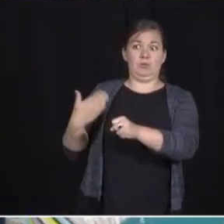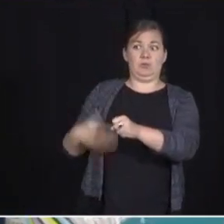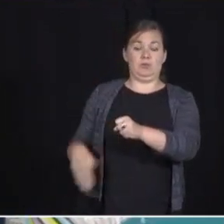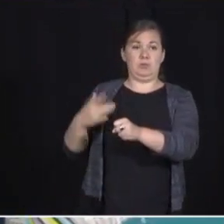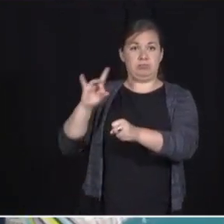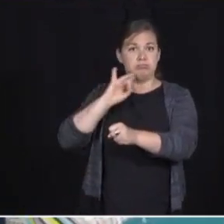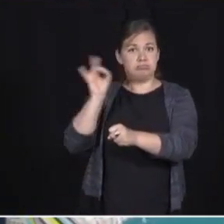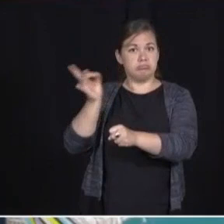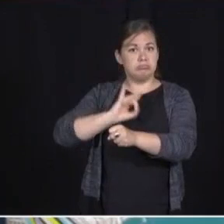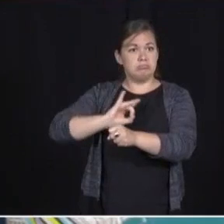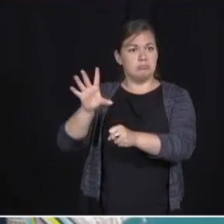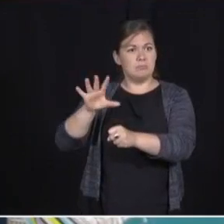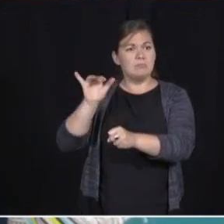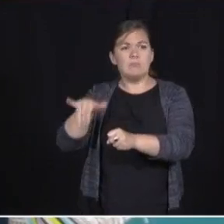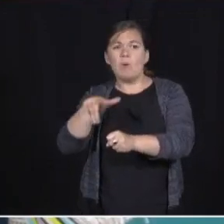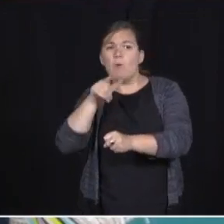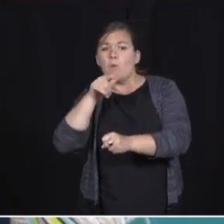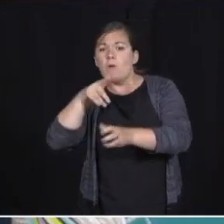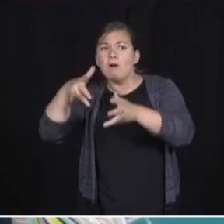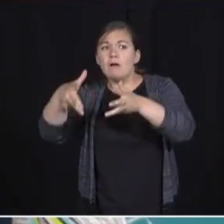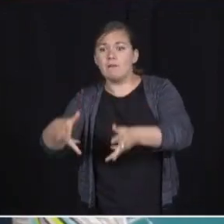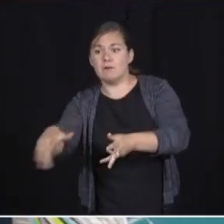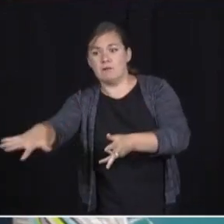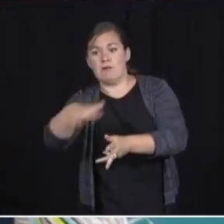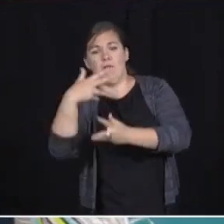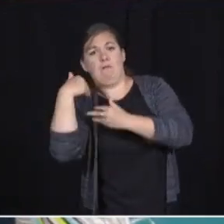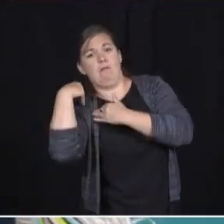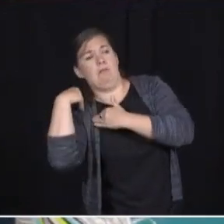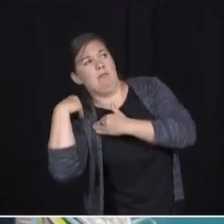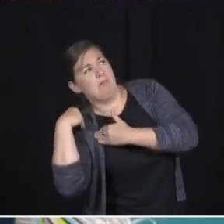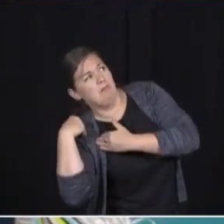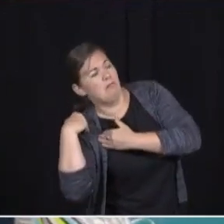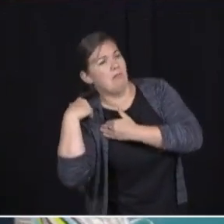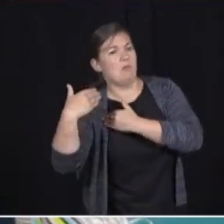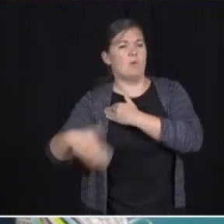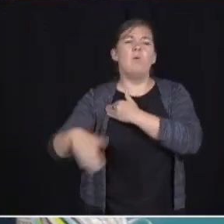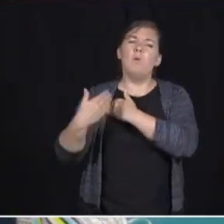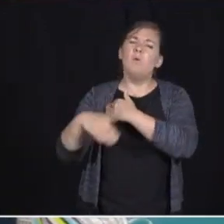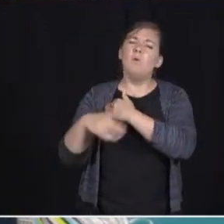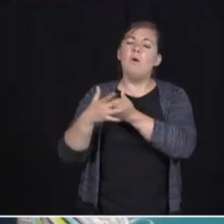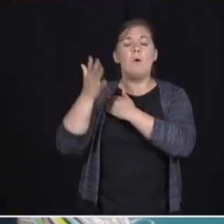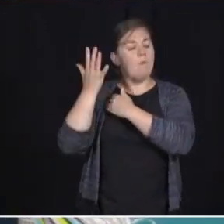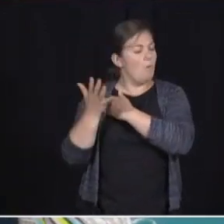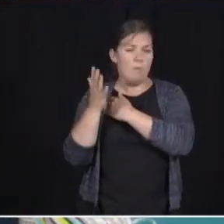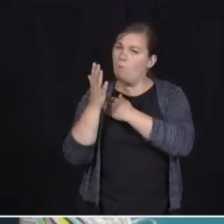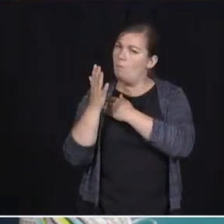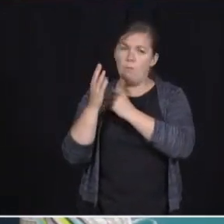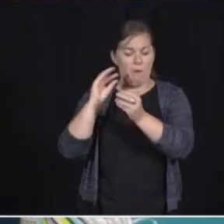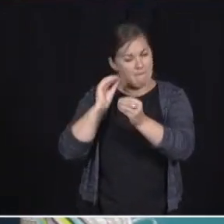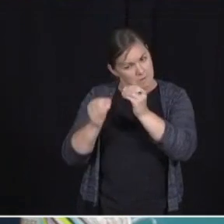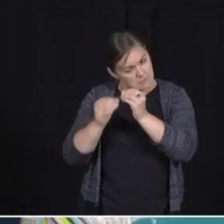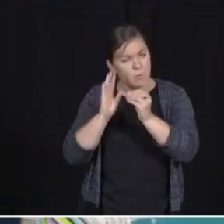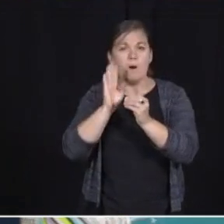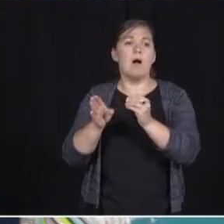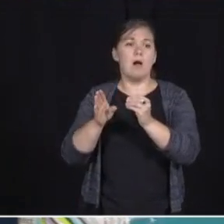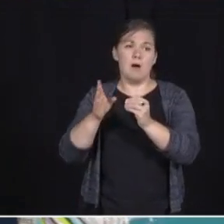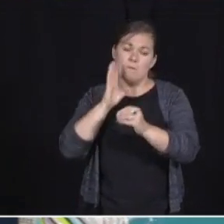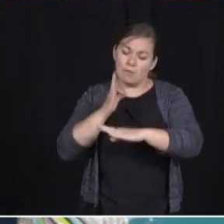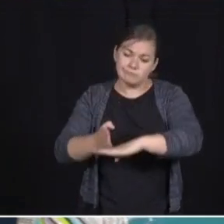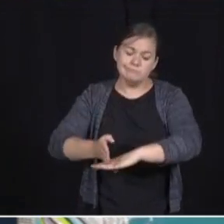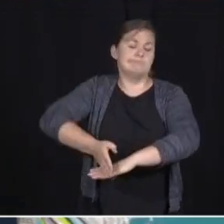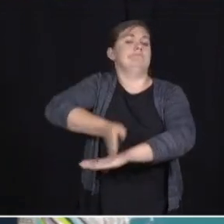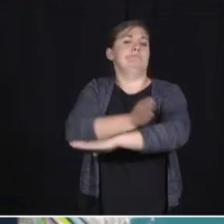on the backs of the people that are there. But we're going to fix the problem, and we're going to be better off than we ever have